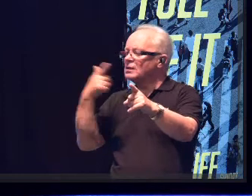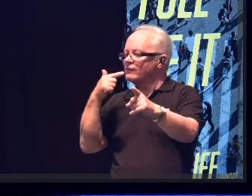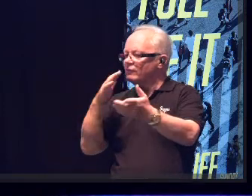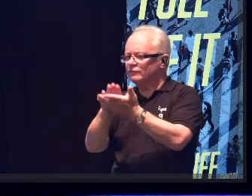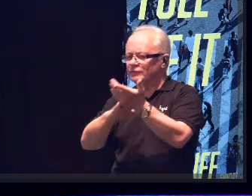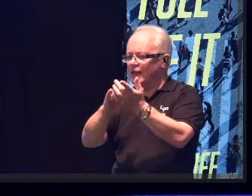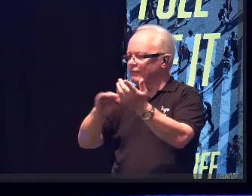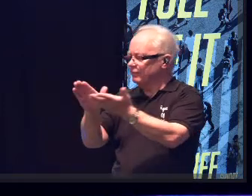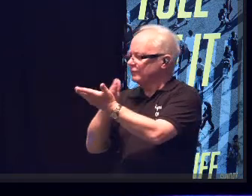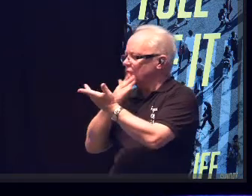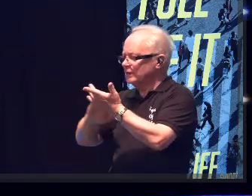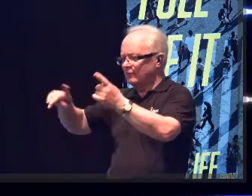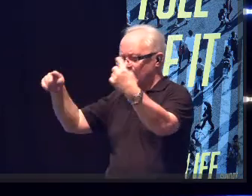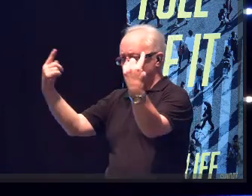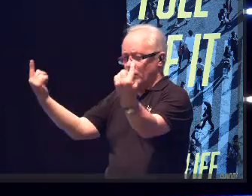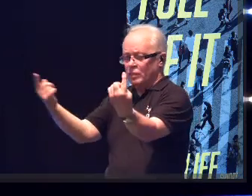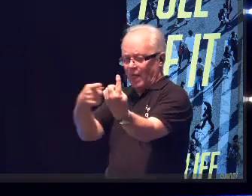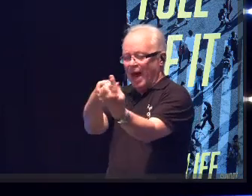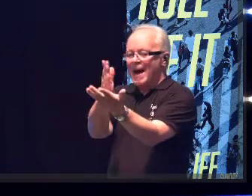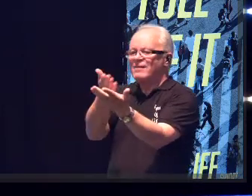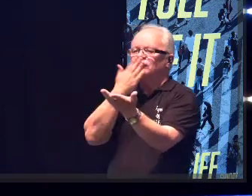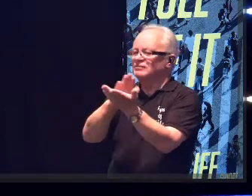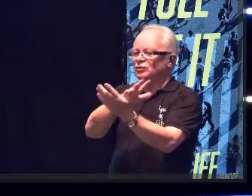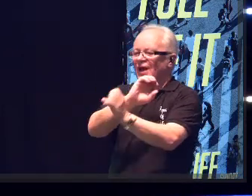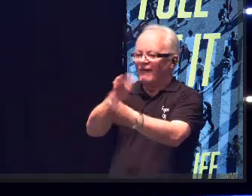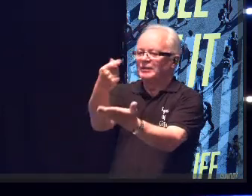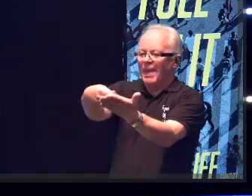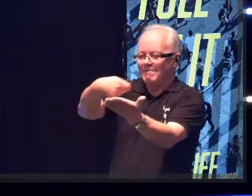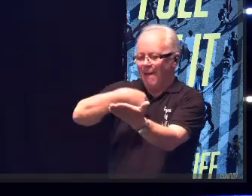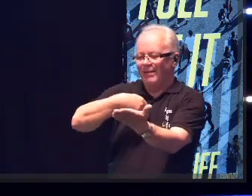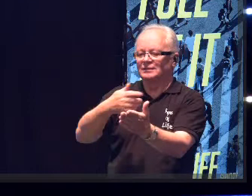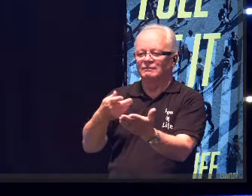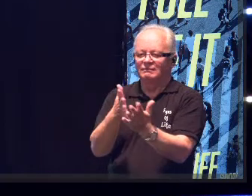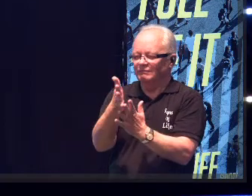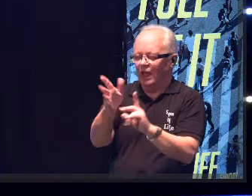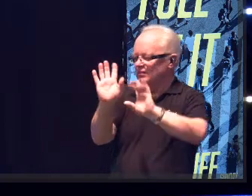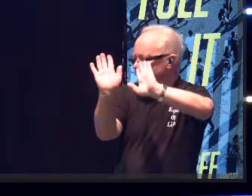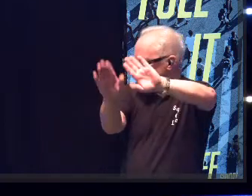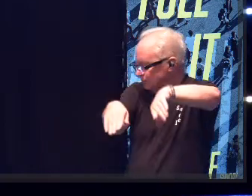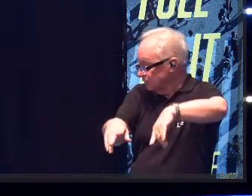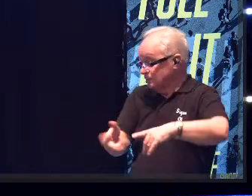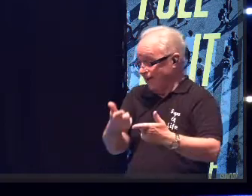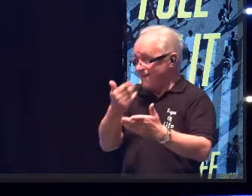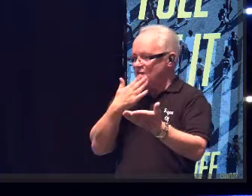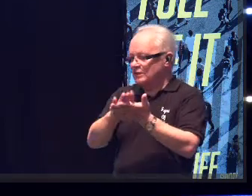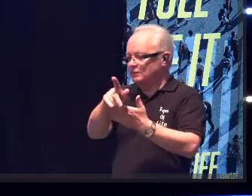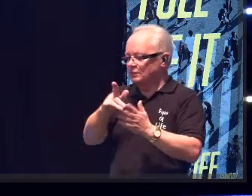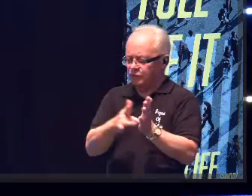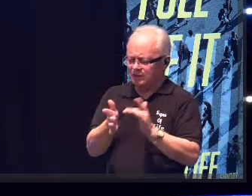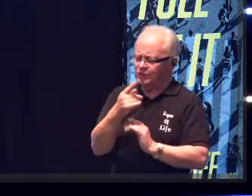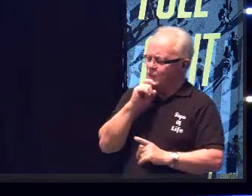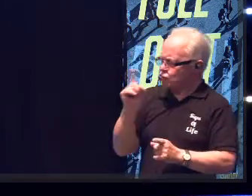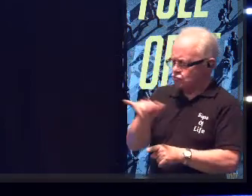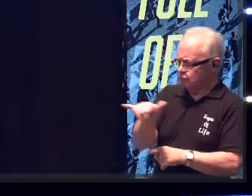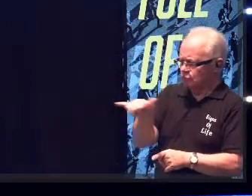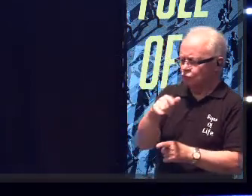And Simon said, "Yeah, the guy who was forgiven the most." And Jesus says to him, "That's right." Down in verse